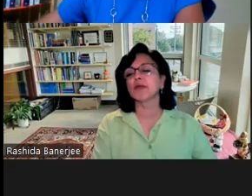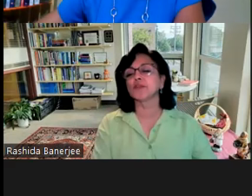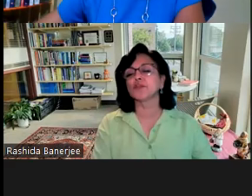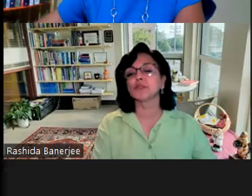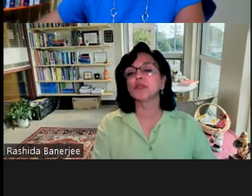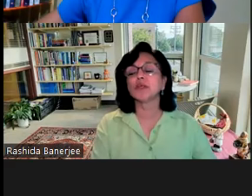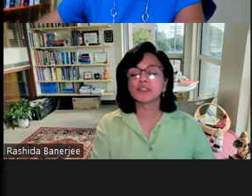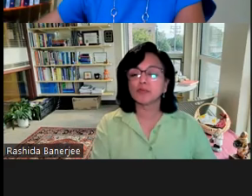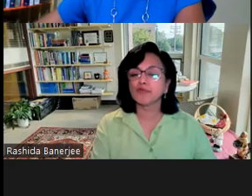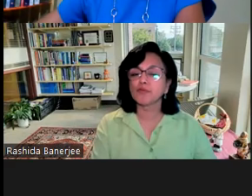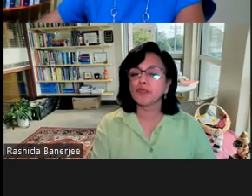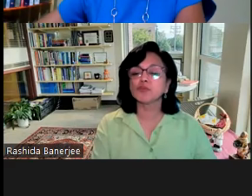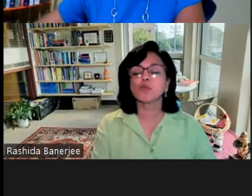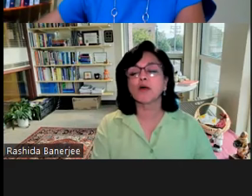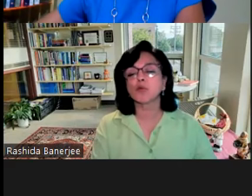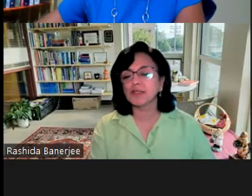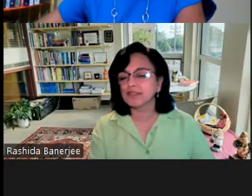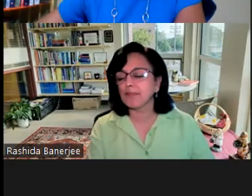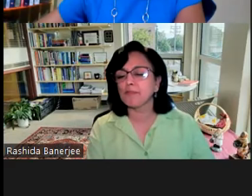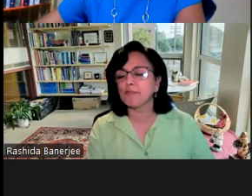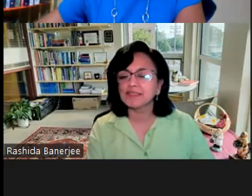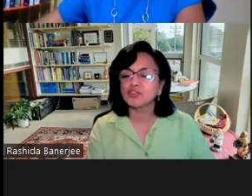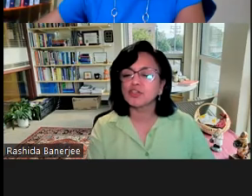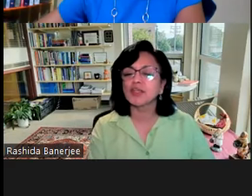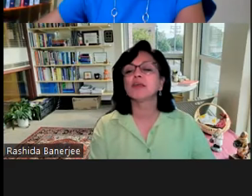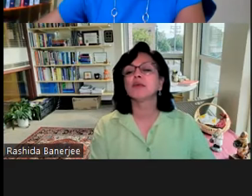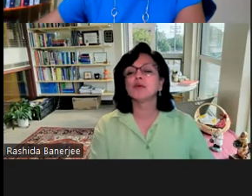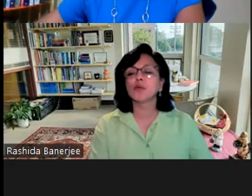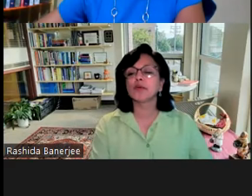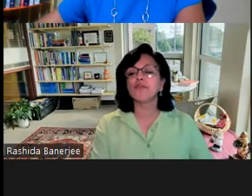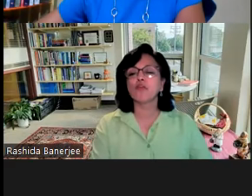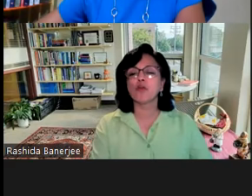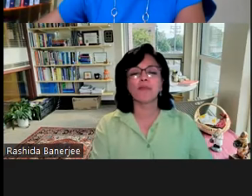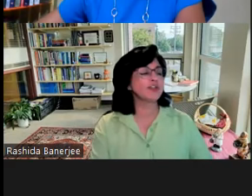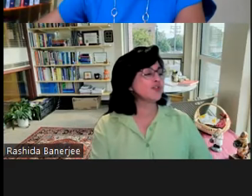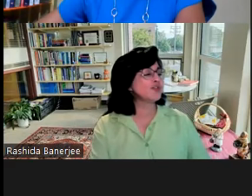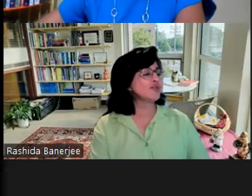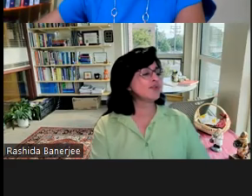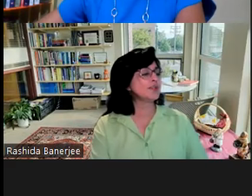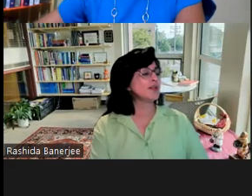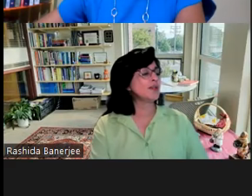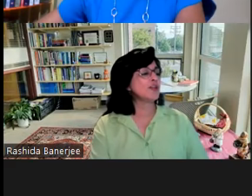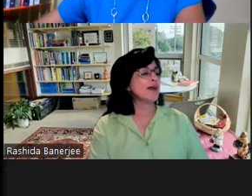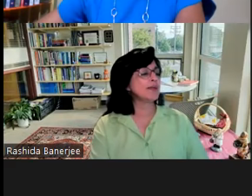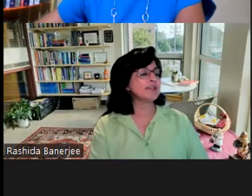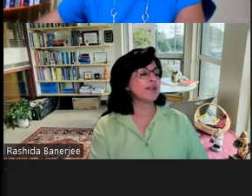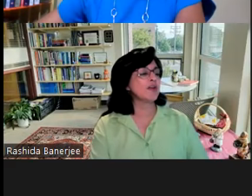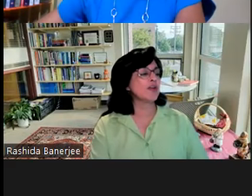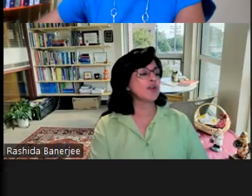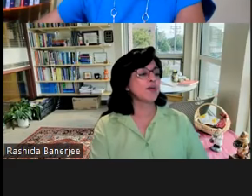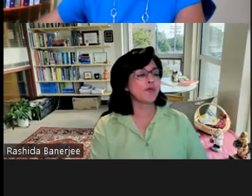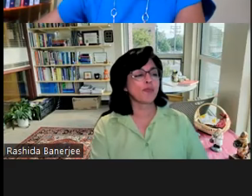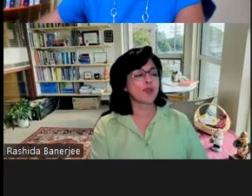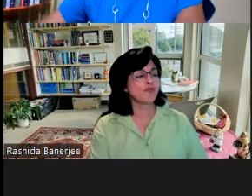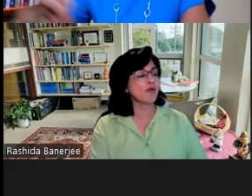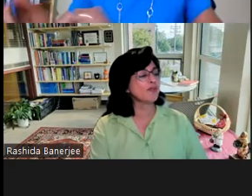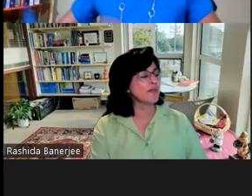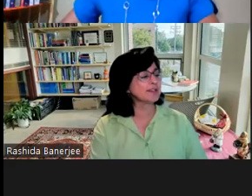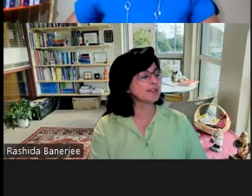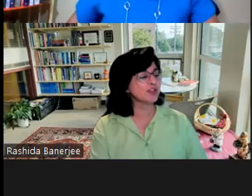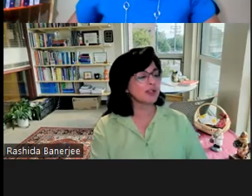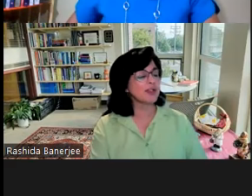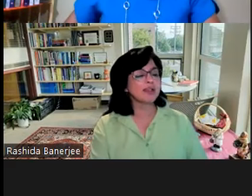you might use. Some of you may use WhatsApp messaging. Whatever format you use, you must have a good appropriate form